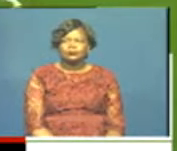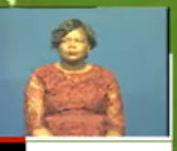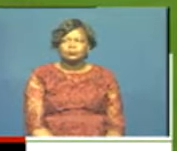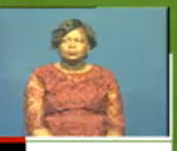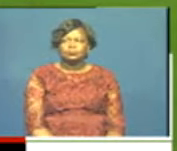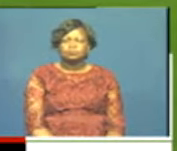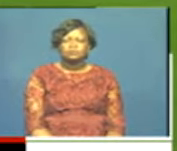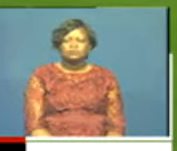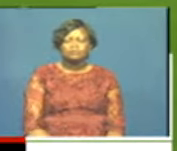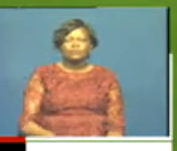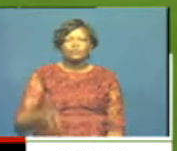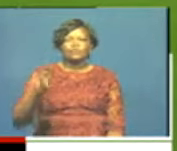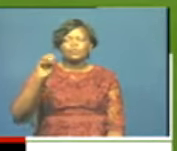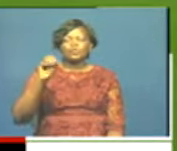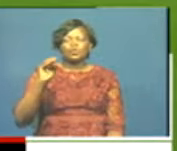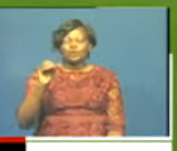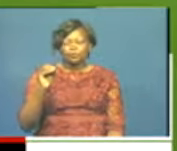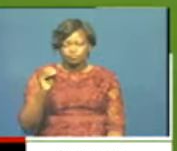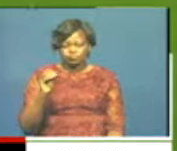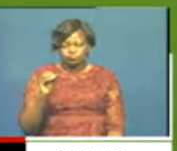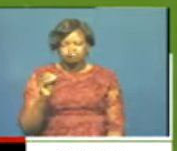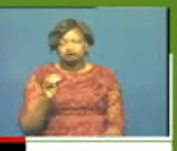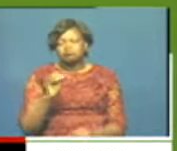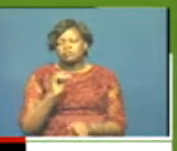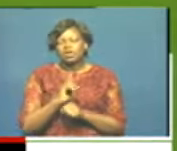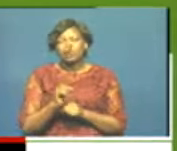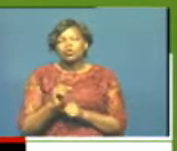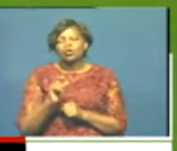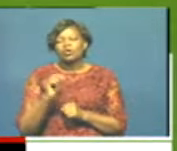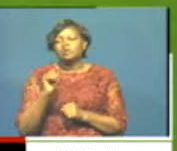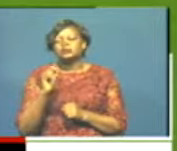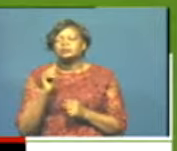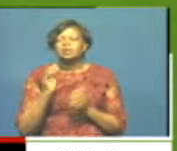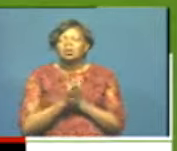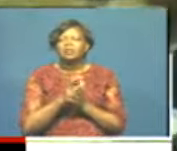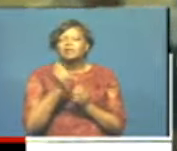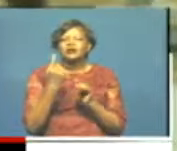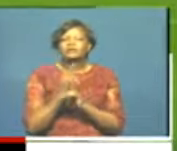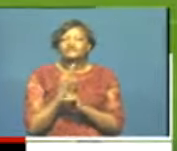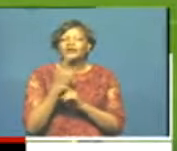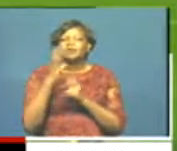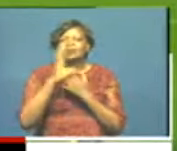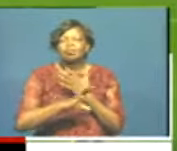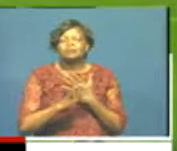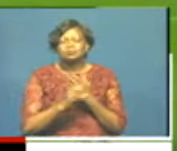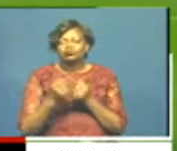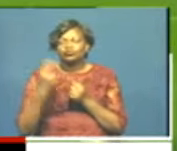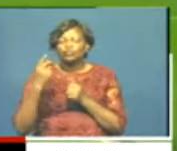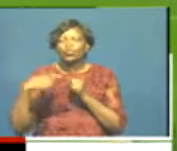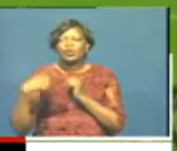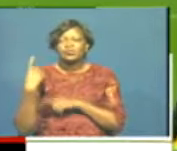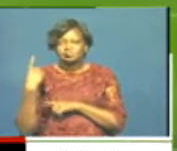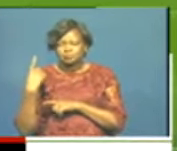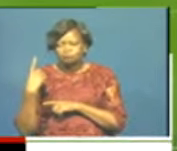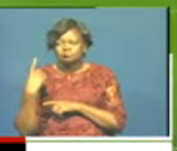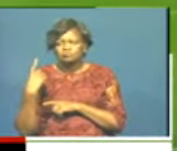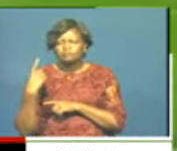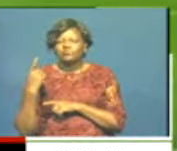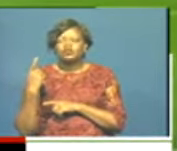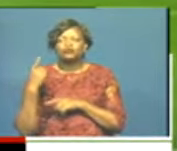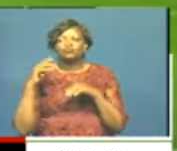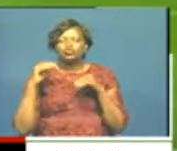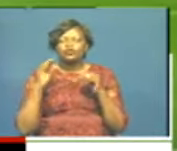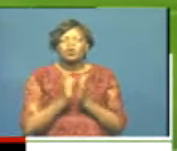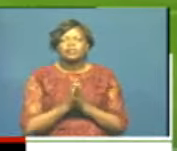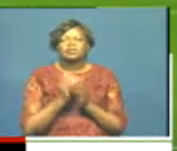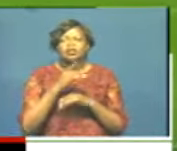Morocco joins holders Senegal, Algeria, Burkina Faso, Mali and Nigeria with 2 wins from their first 2 qualifiers, with the next